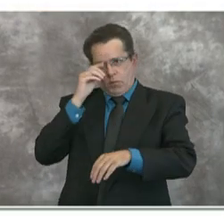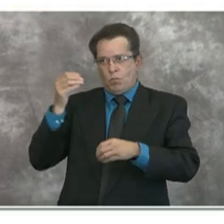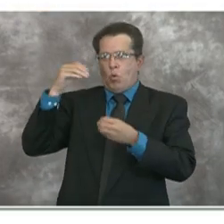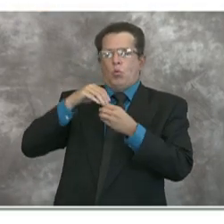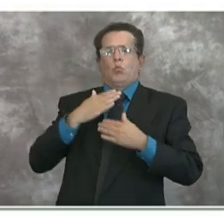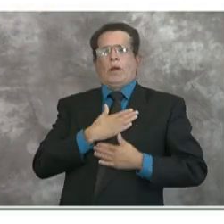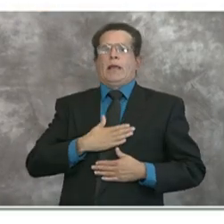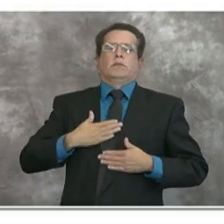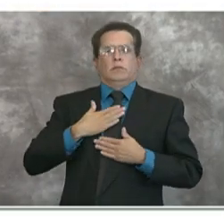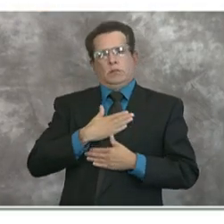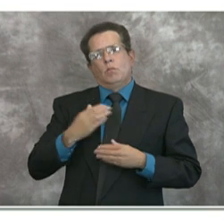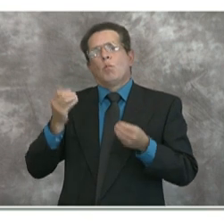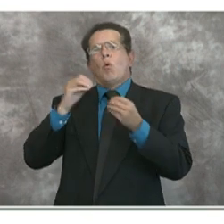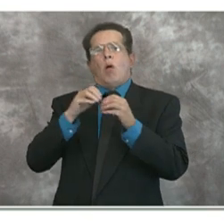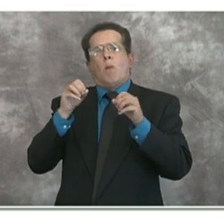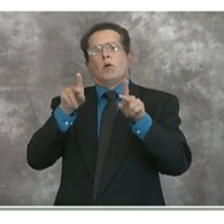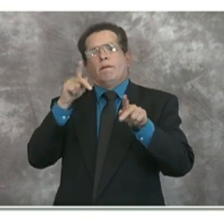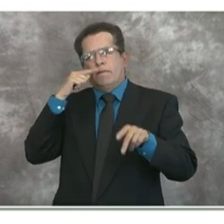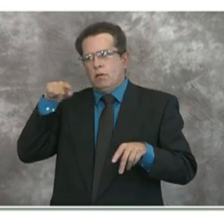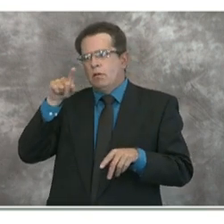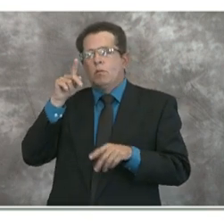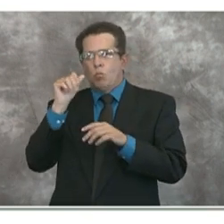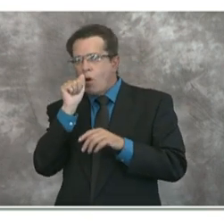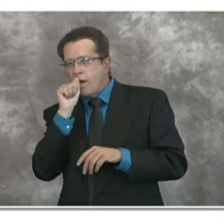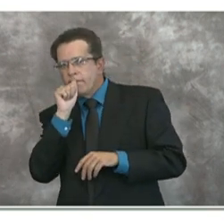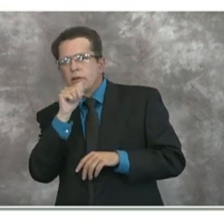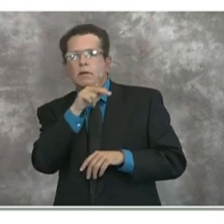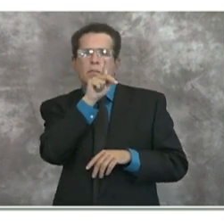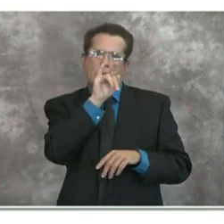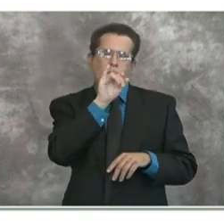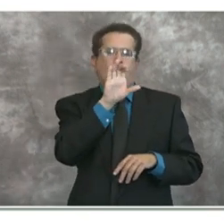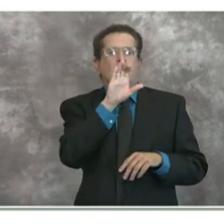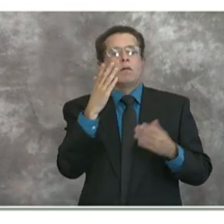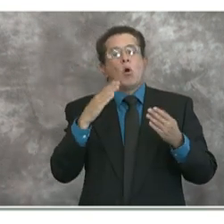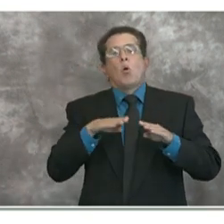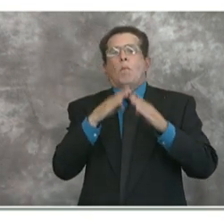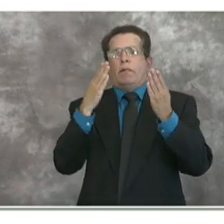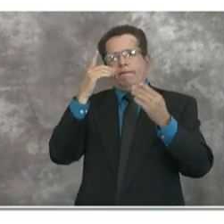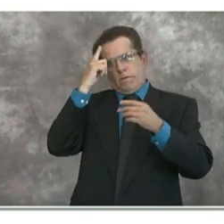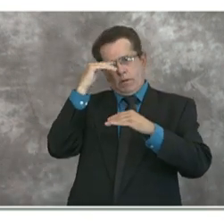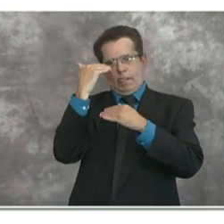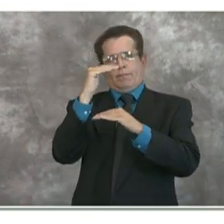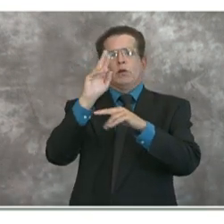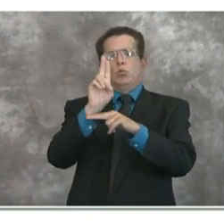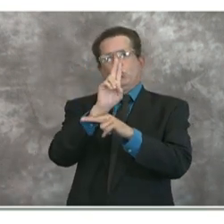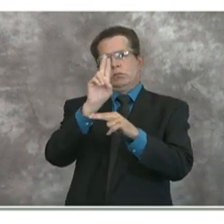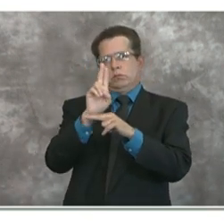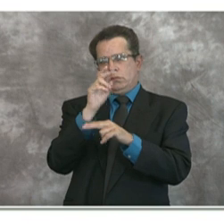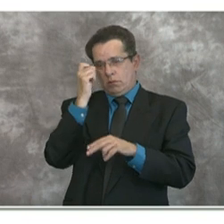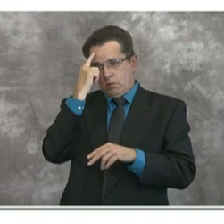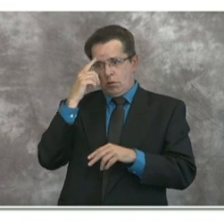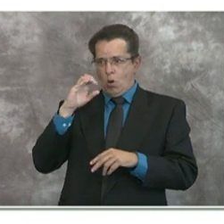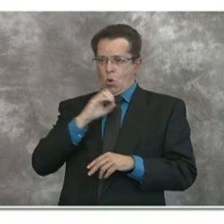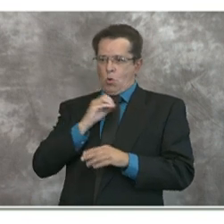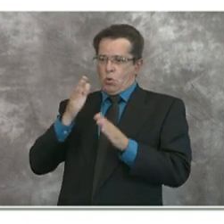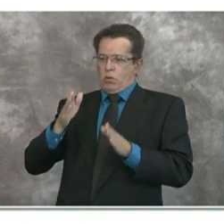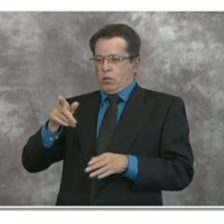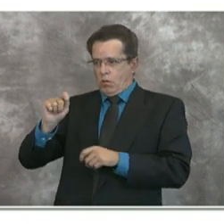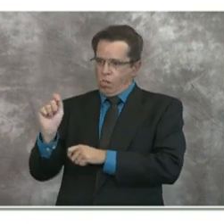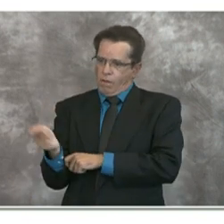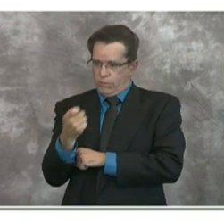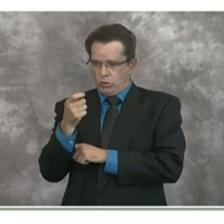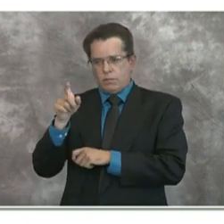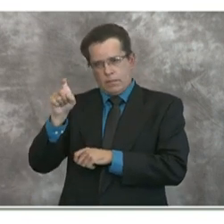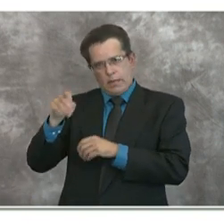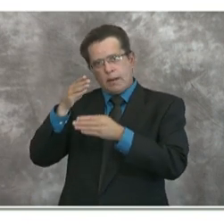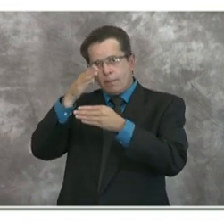opportunities, private and public golf courses may be open for limited use provided the owner or operator of the golf course has